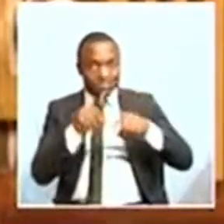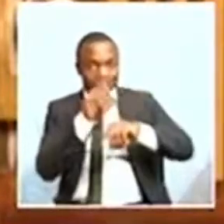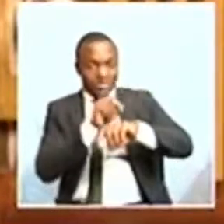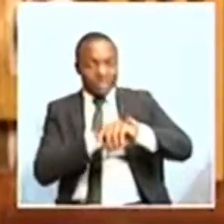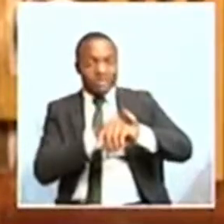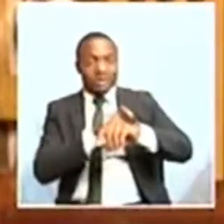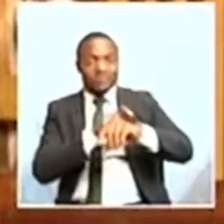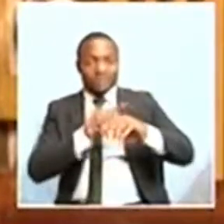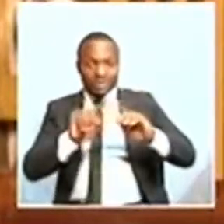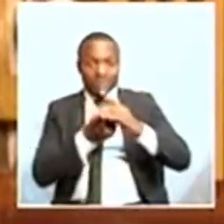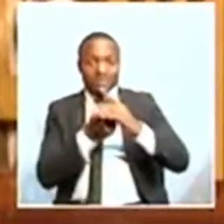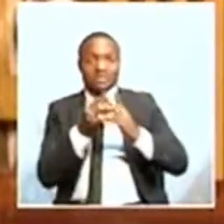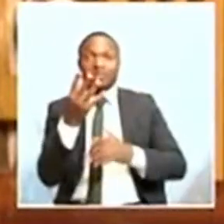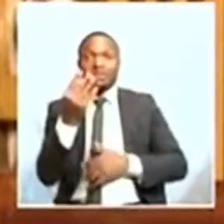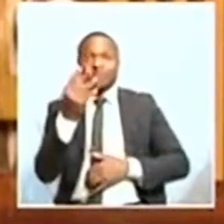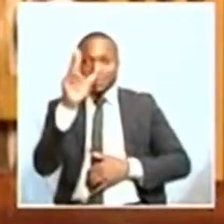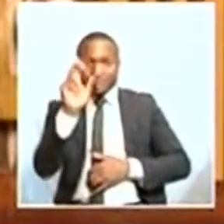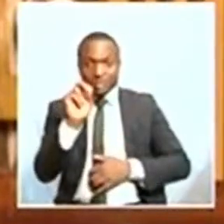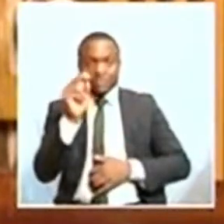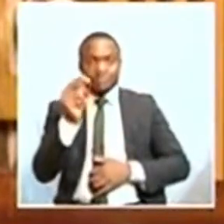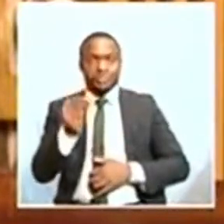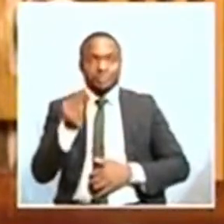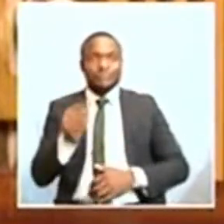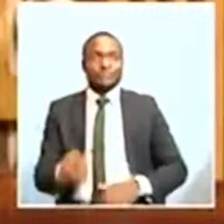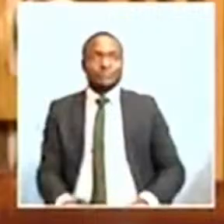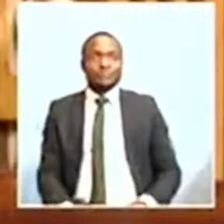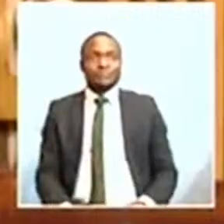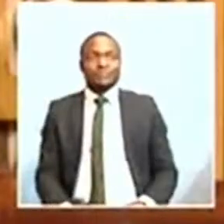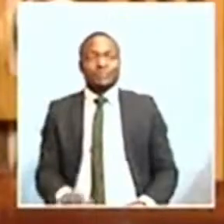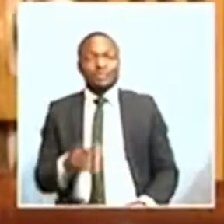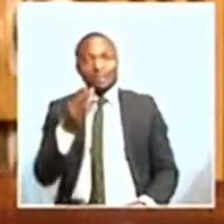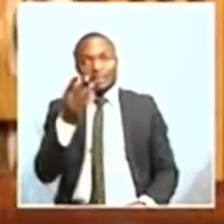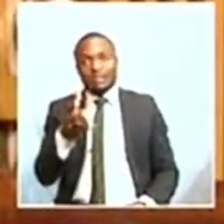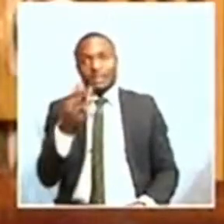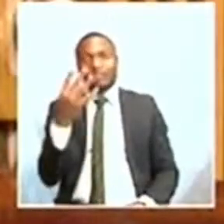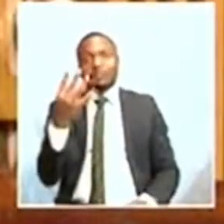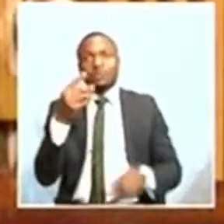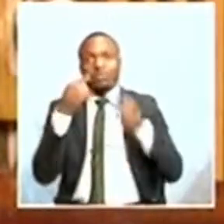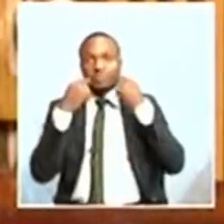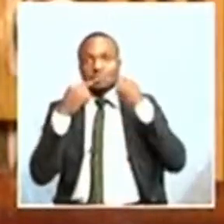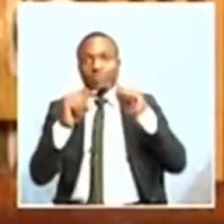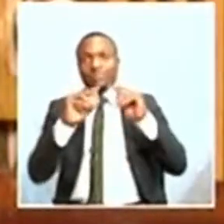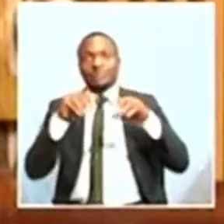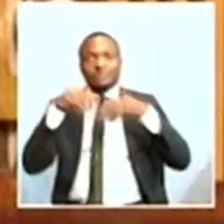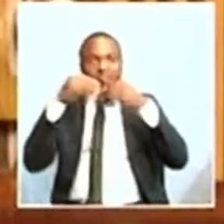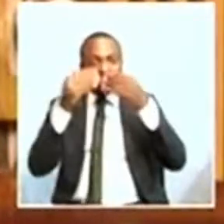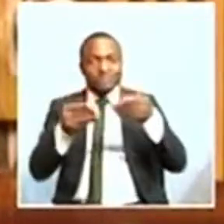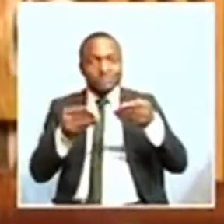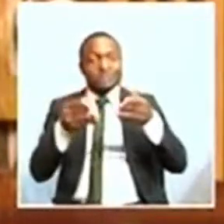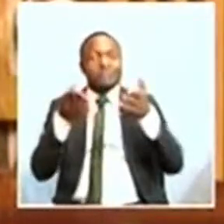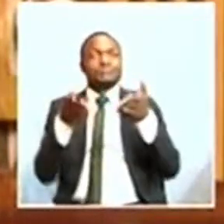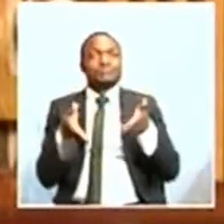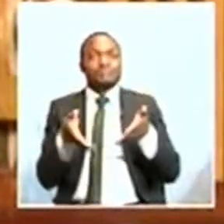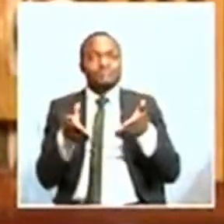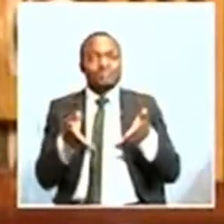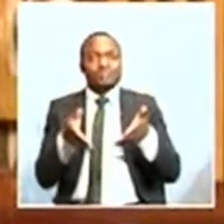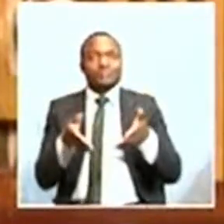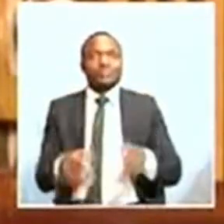business started at 14:30 hours. So there were 4 announcements that were made on the floor of the House,